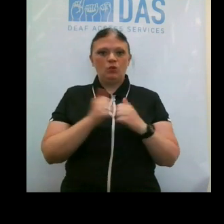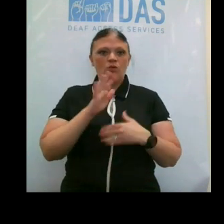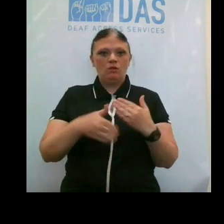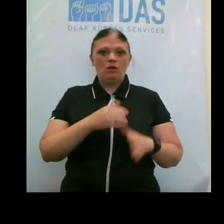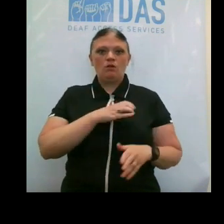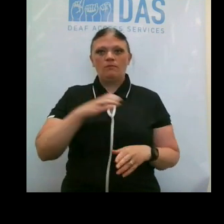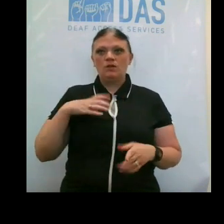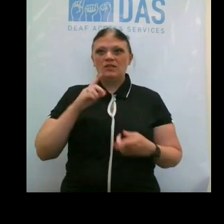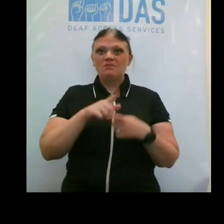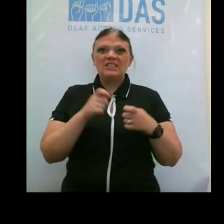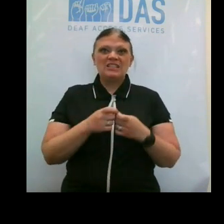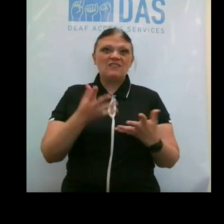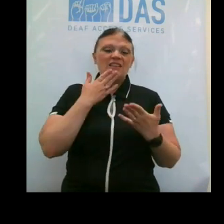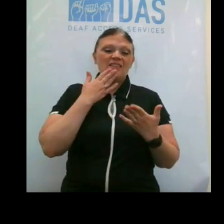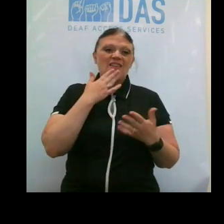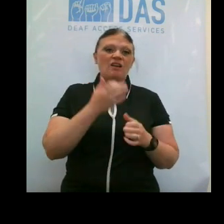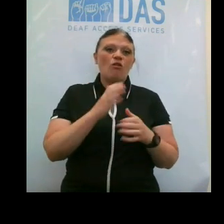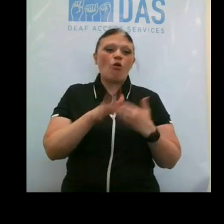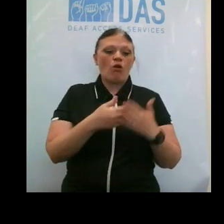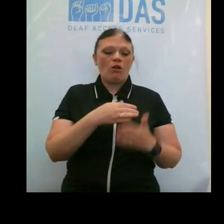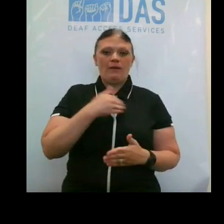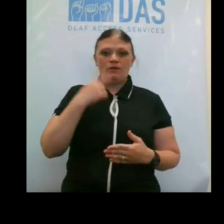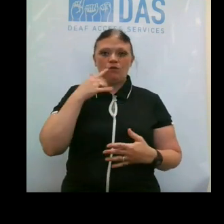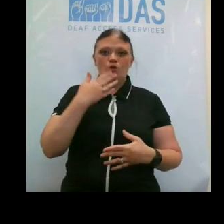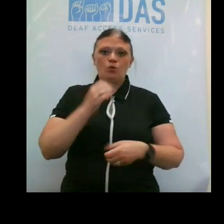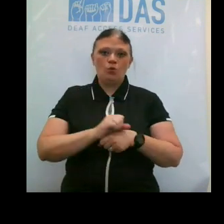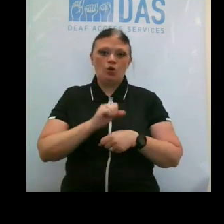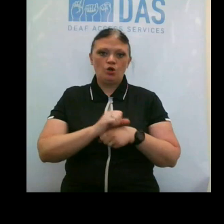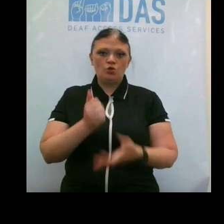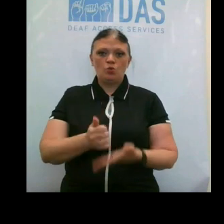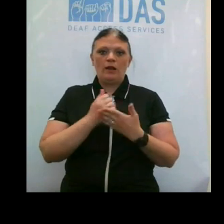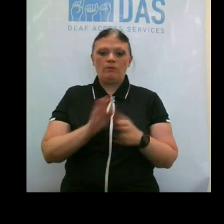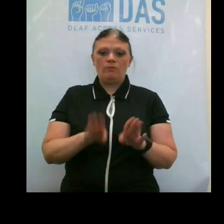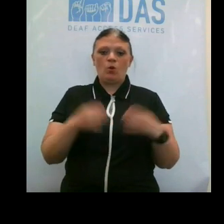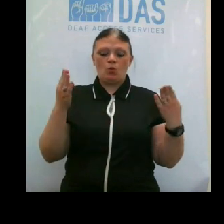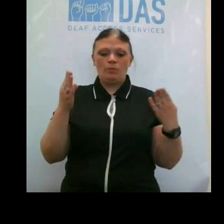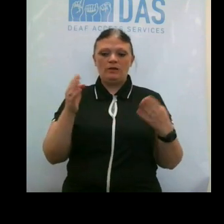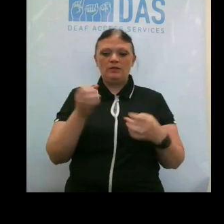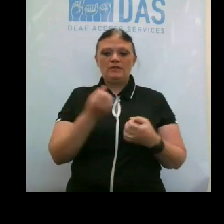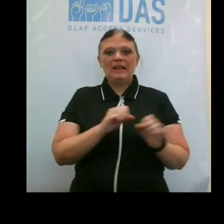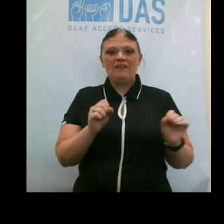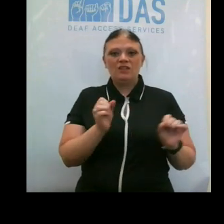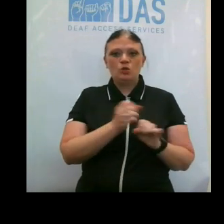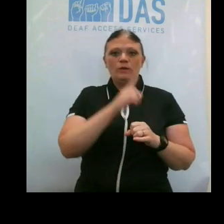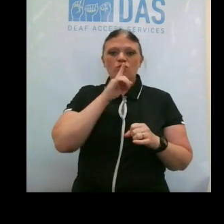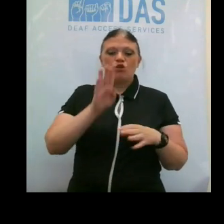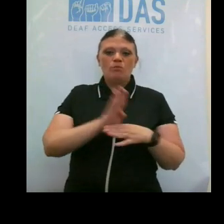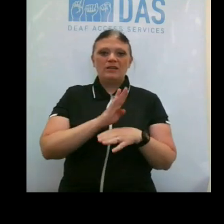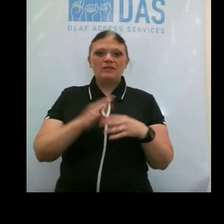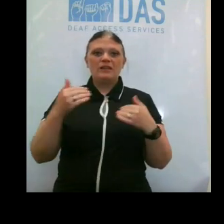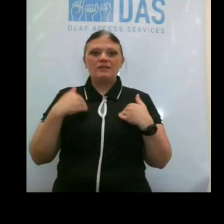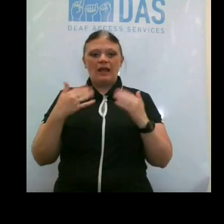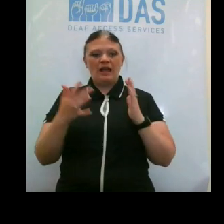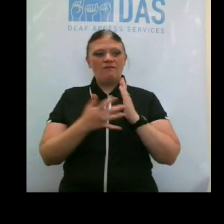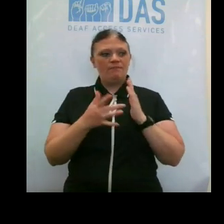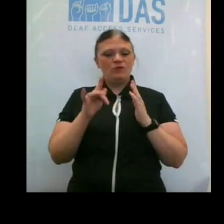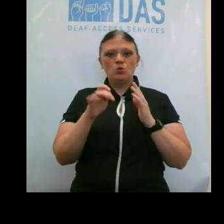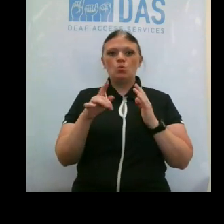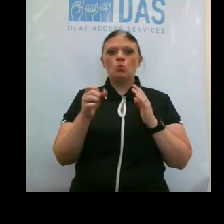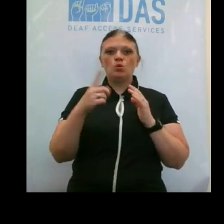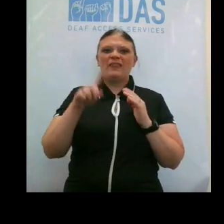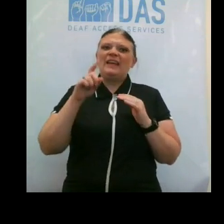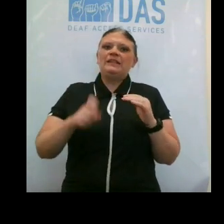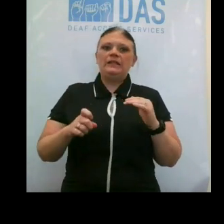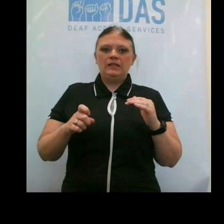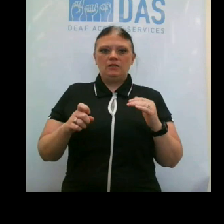want to specifically thank all the members for their good work in helping us reopen safely and ensuring that businesses have the tools that they need so that they